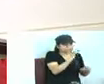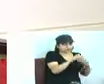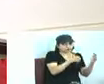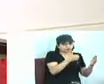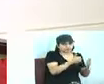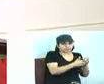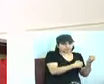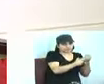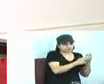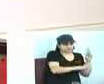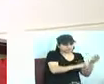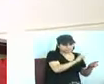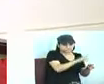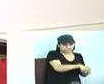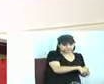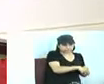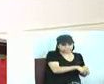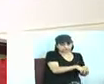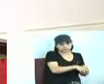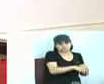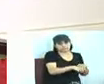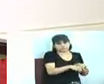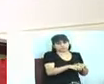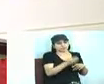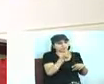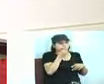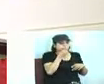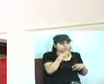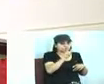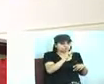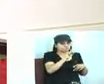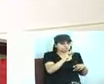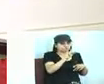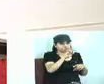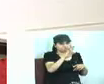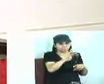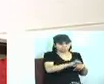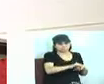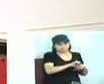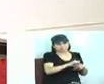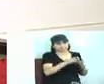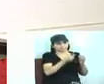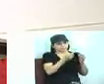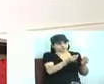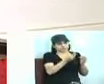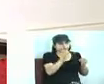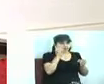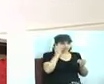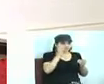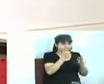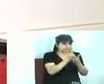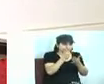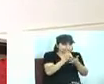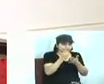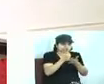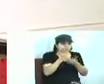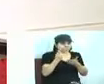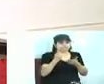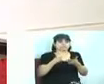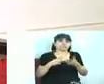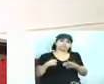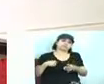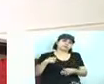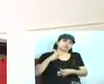that support people in need. The food pantry, where we feed 125 people every week, and we thank you, everybody who volunteers for that